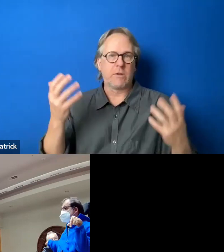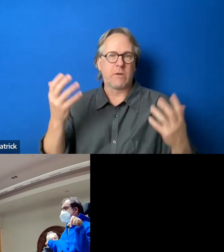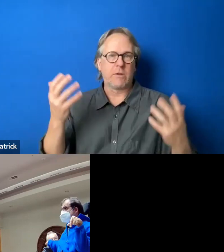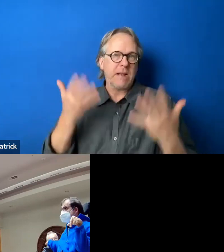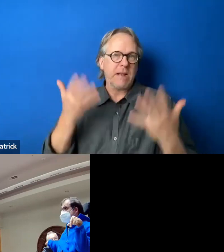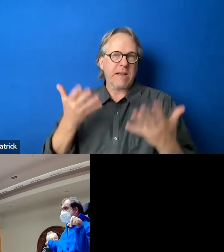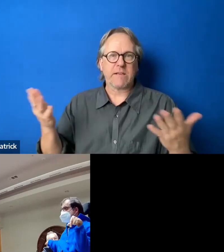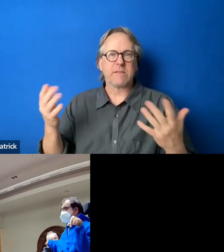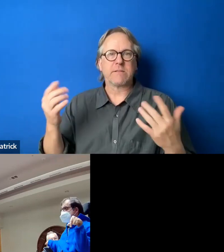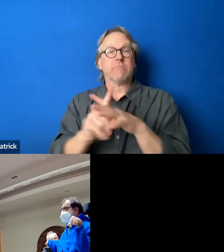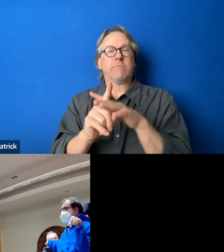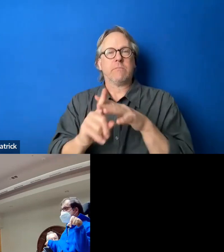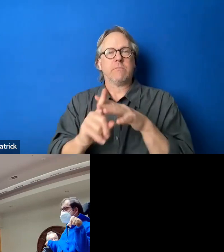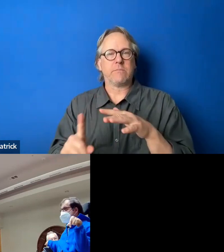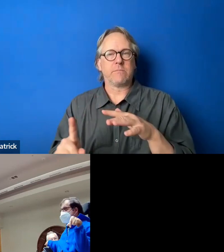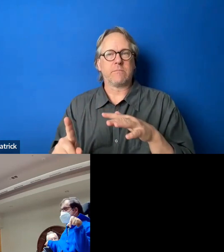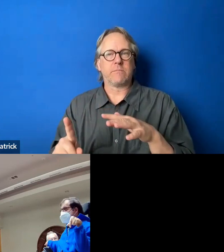bring those things up.